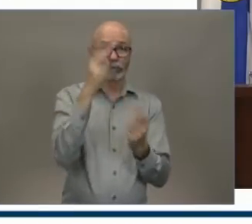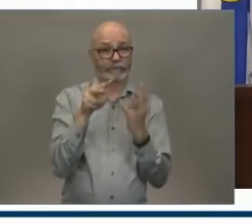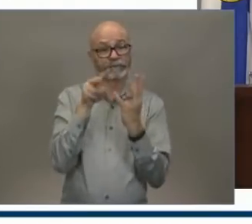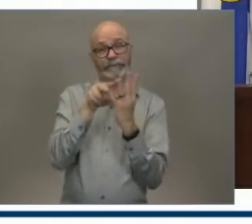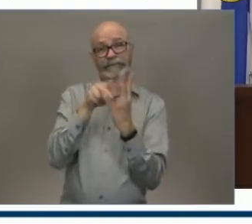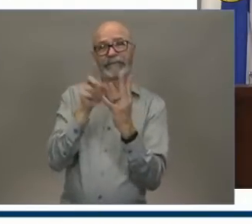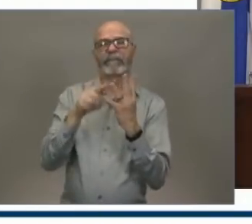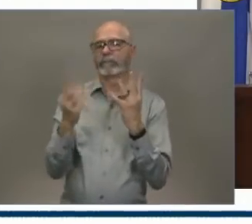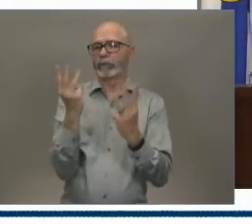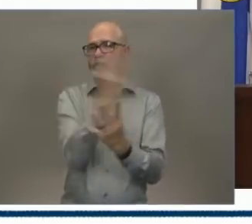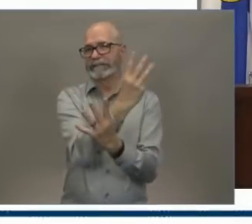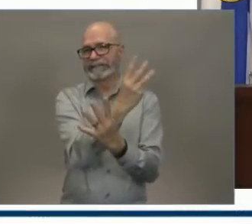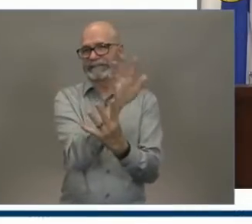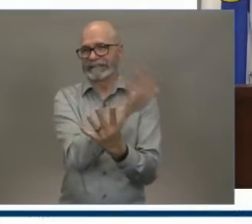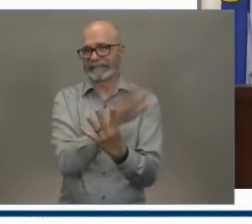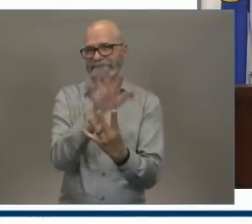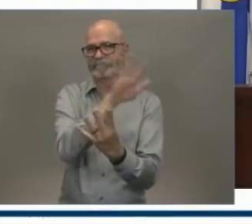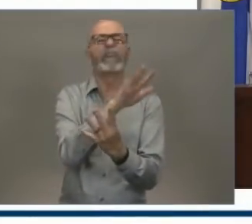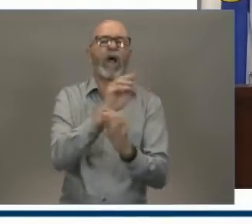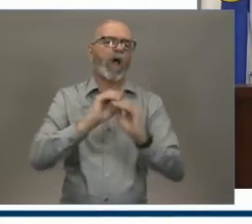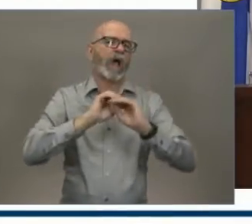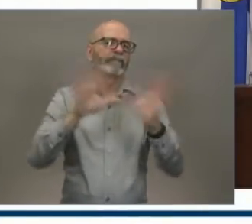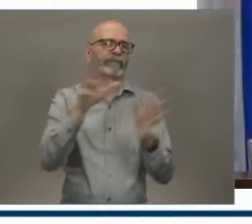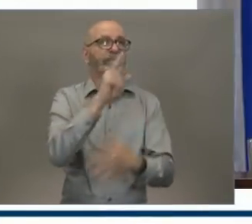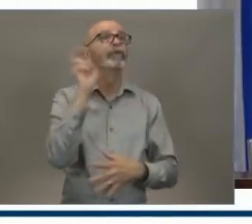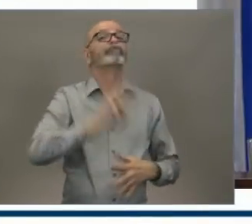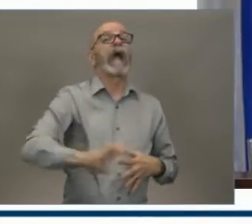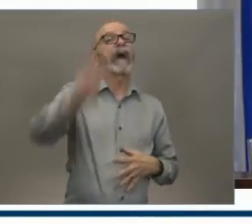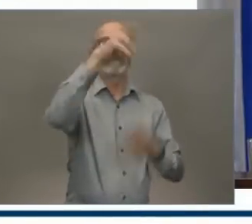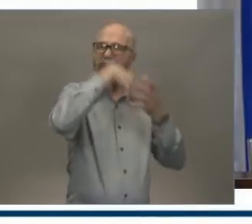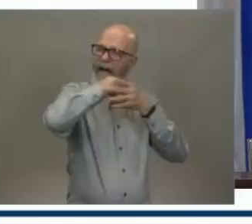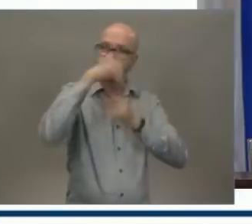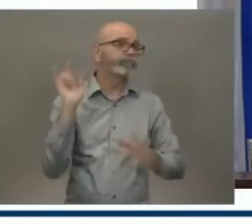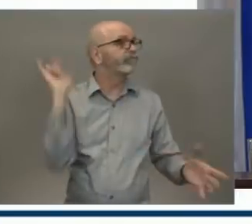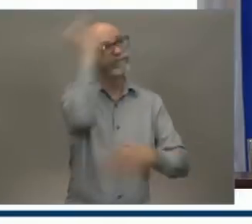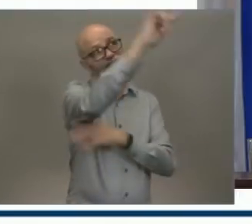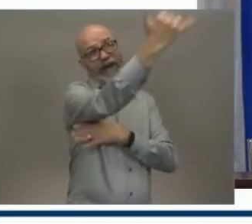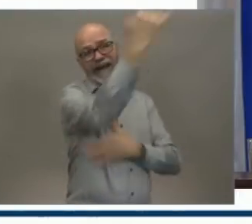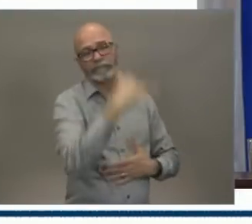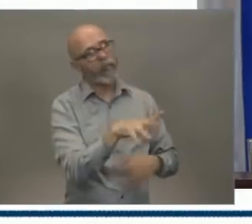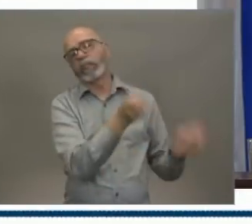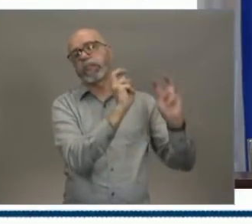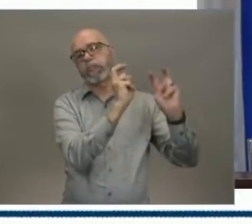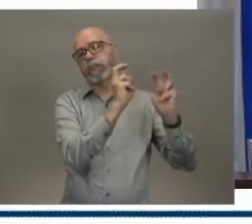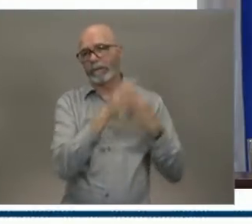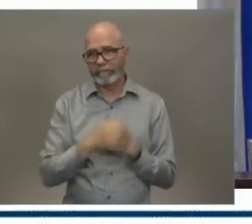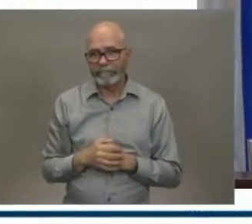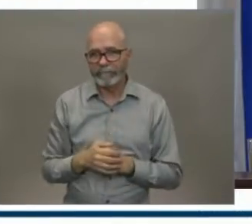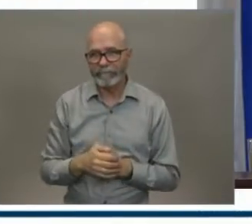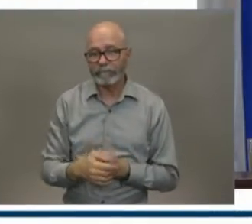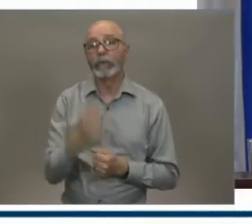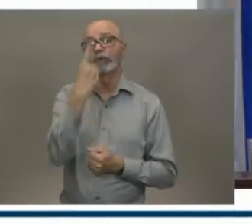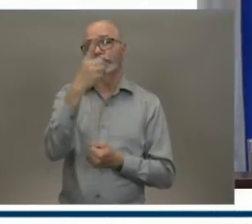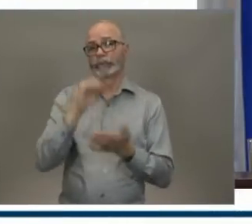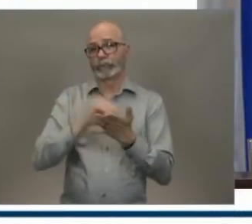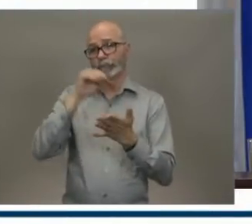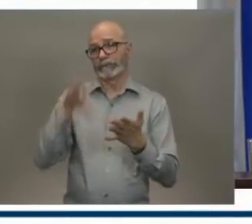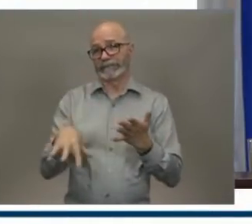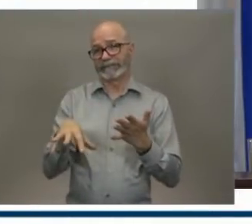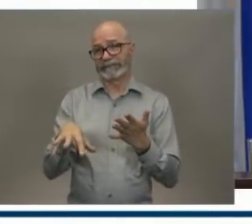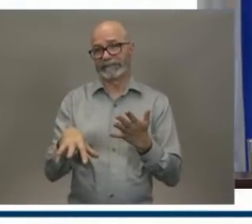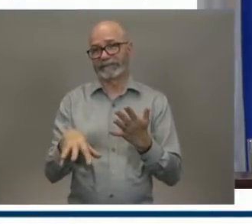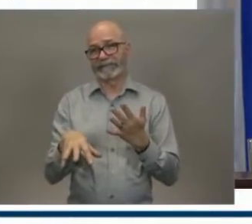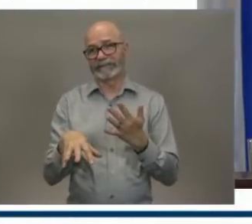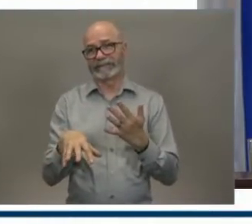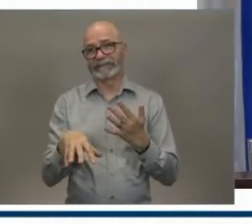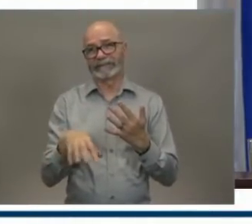They are both related to travel outside of Atlantic Canada. One of them is a student at Acadia University in Wolfville. The individual